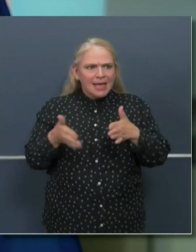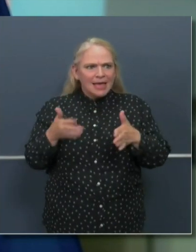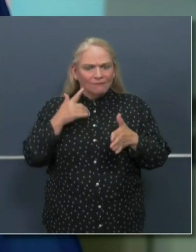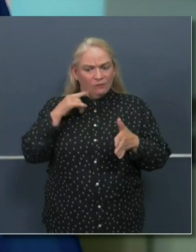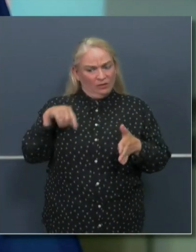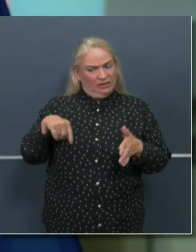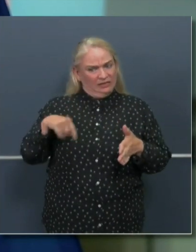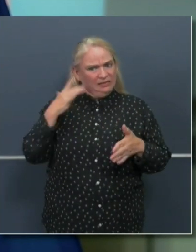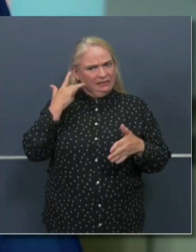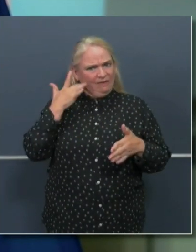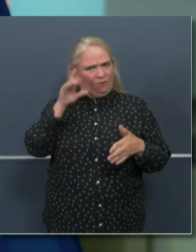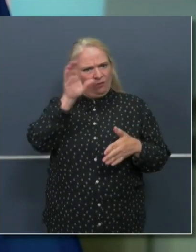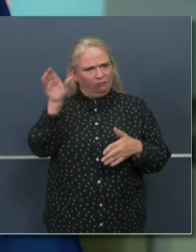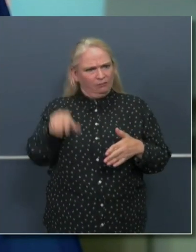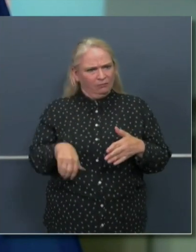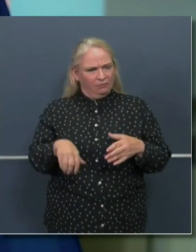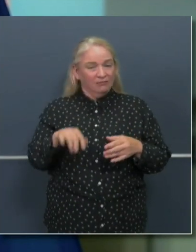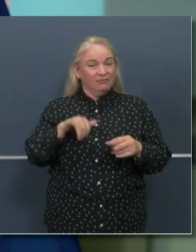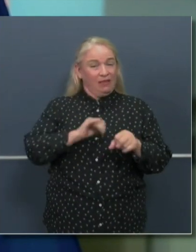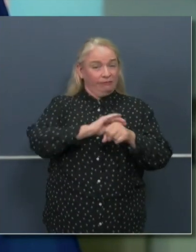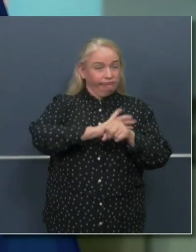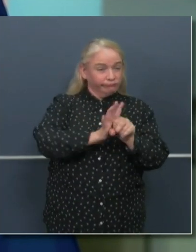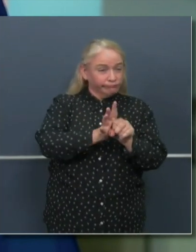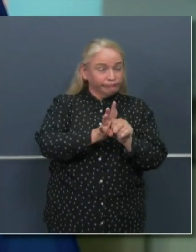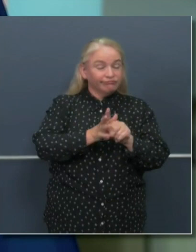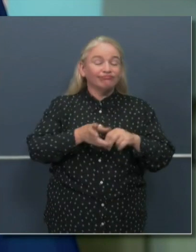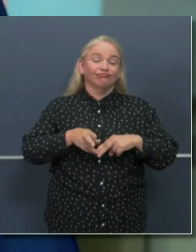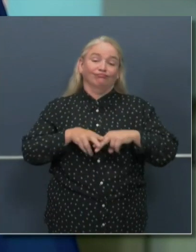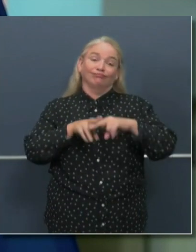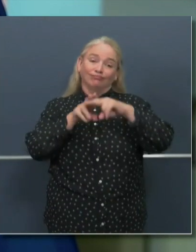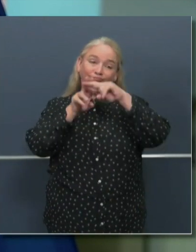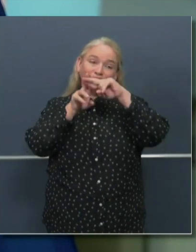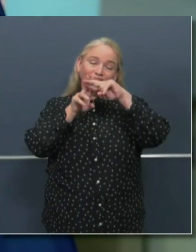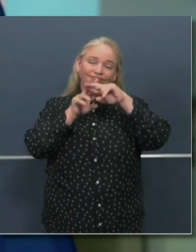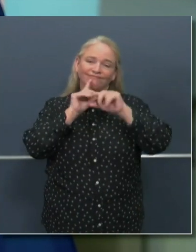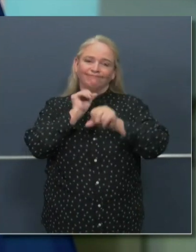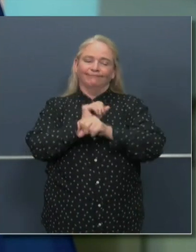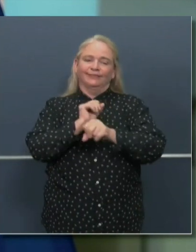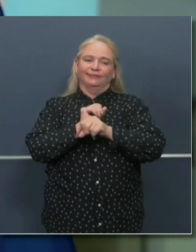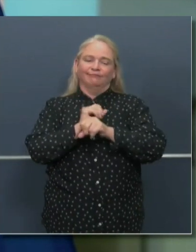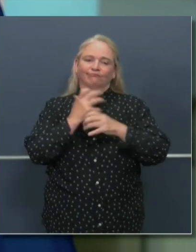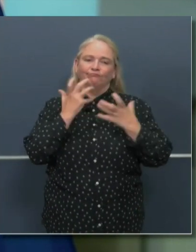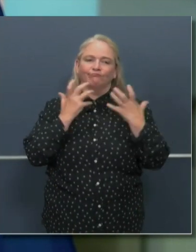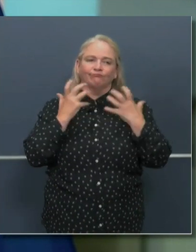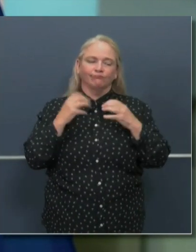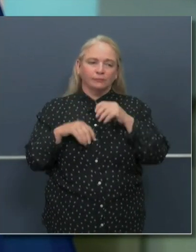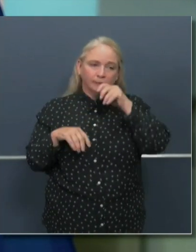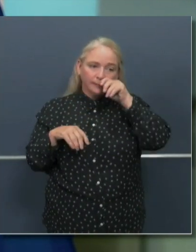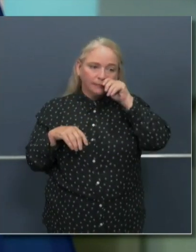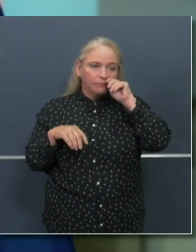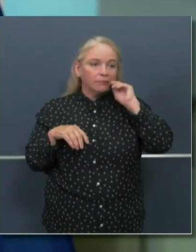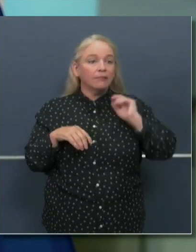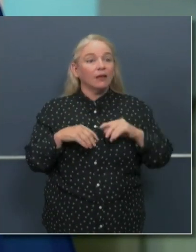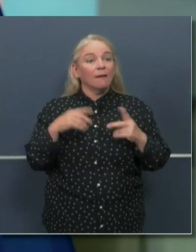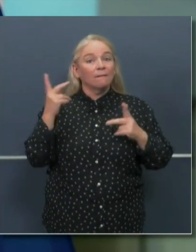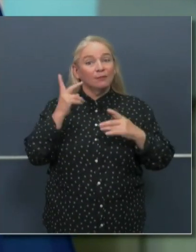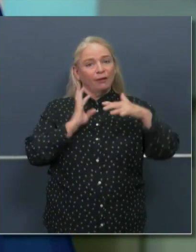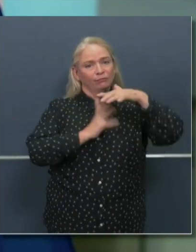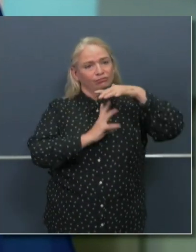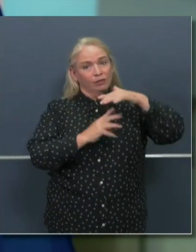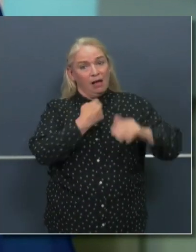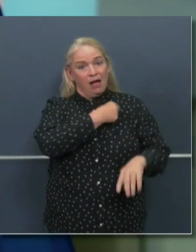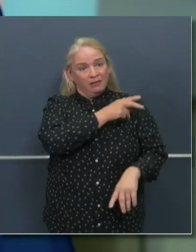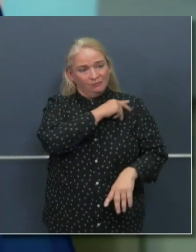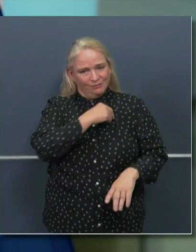With the coronavirus case numbers increasing, with positivity rates increasing in the state, with hospitalization rates and